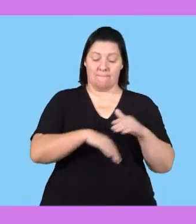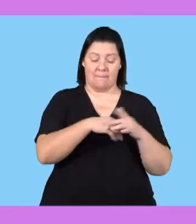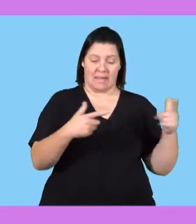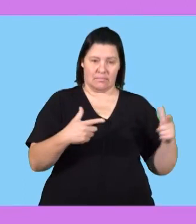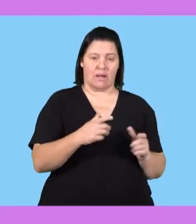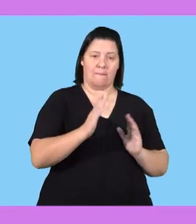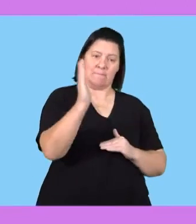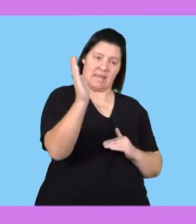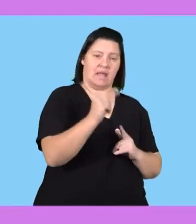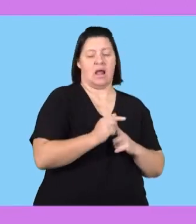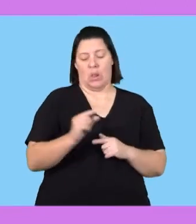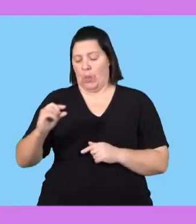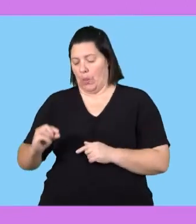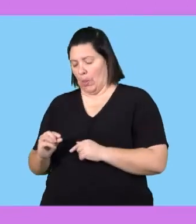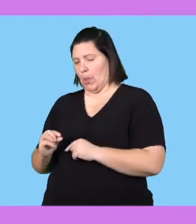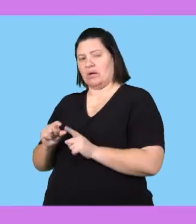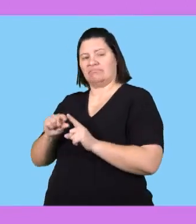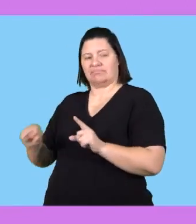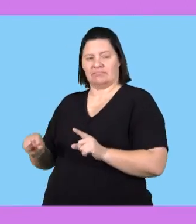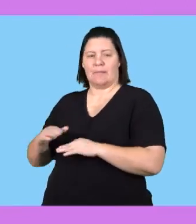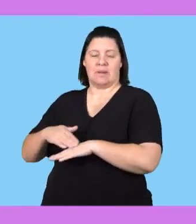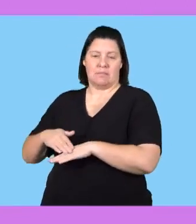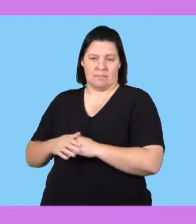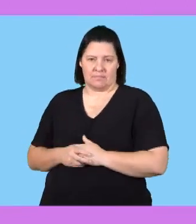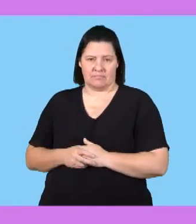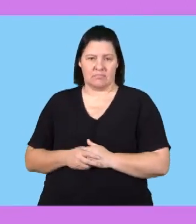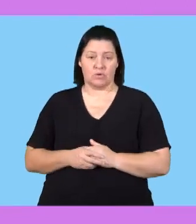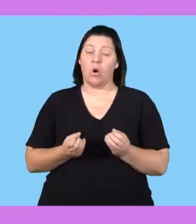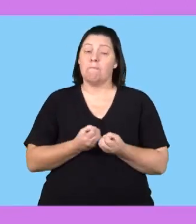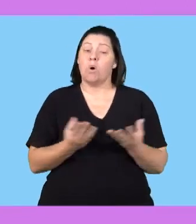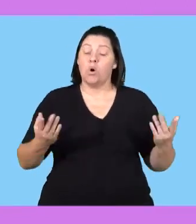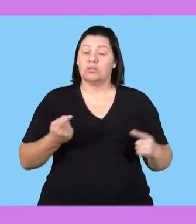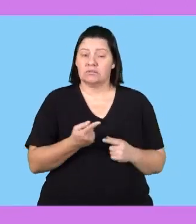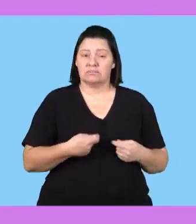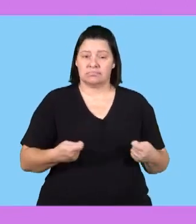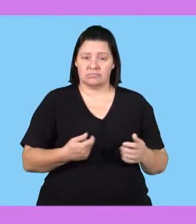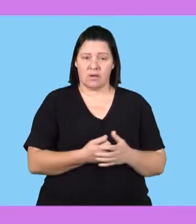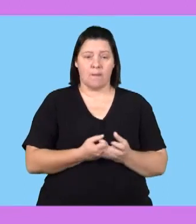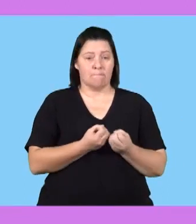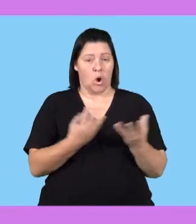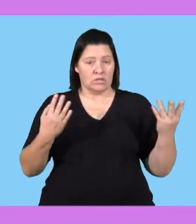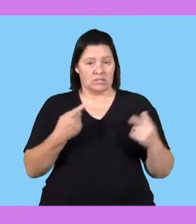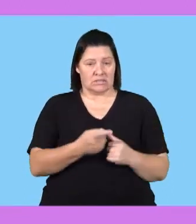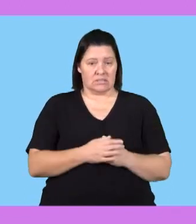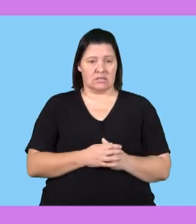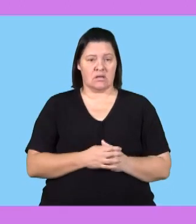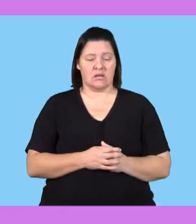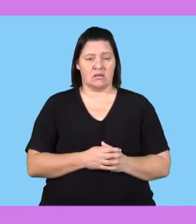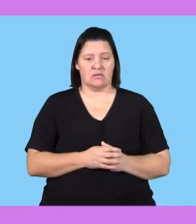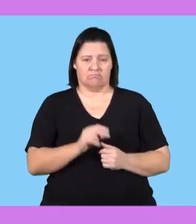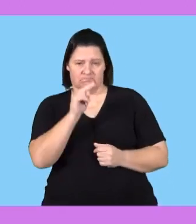smaller slice will be the minimum value. So on which slice has Ruby spent most? The word